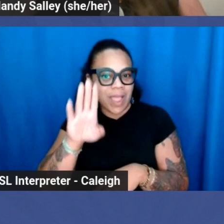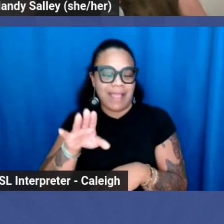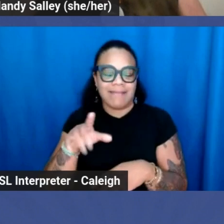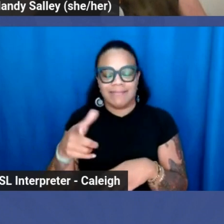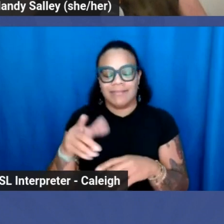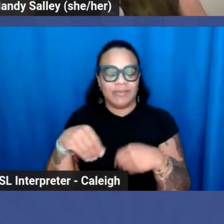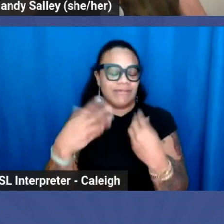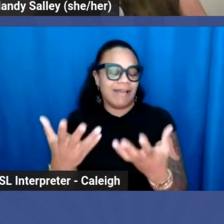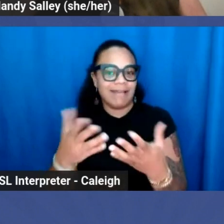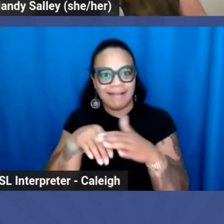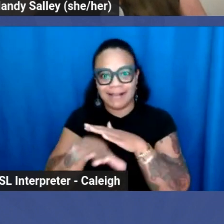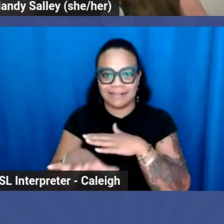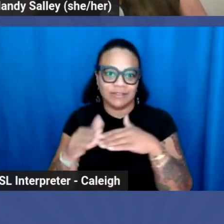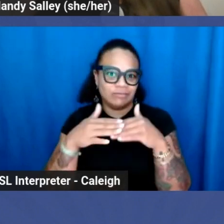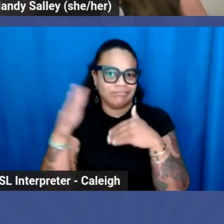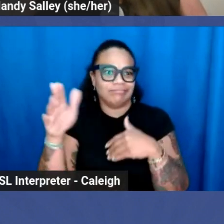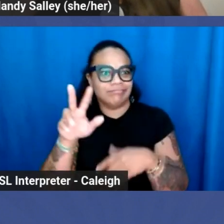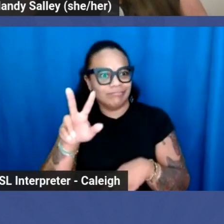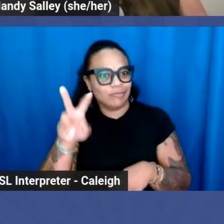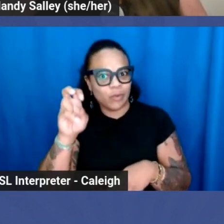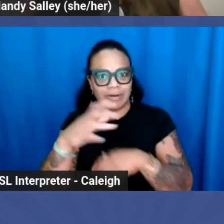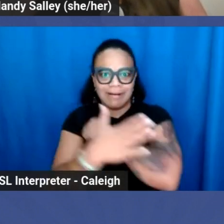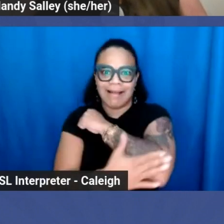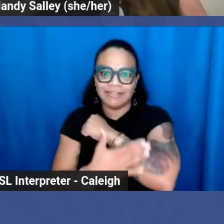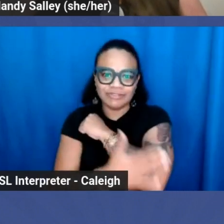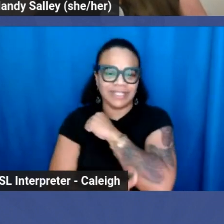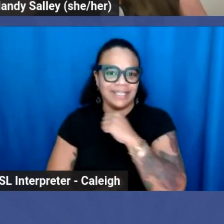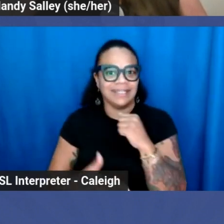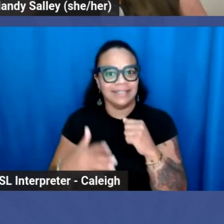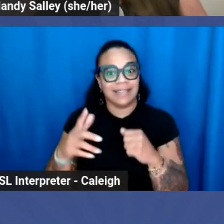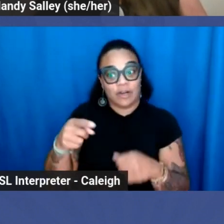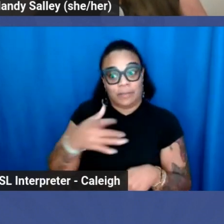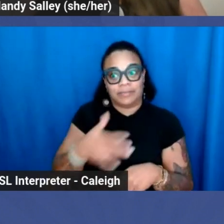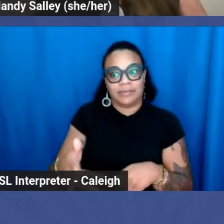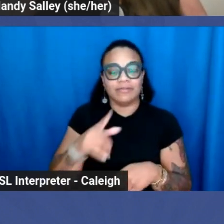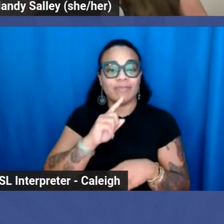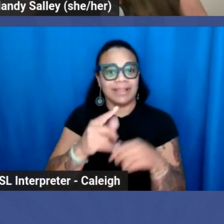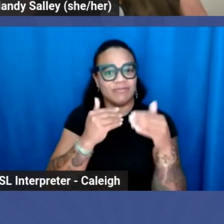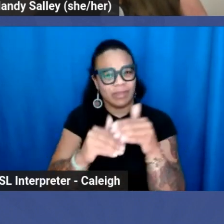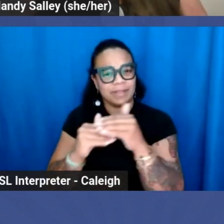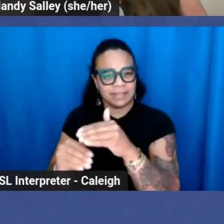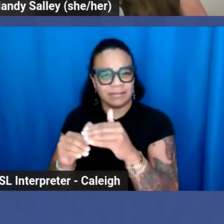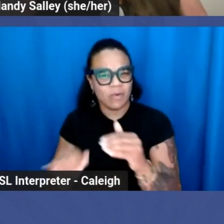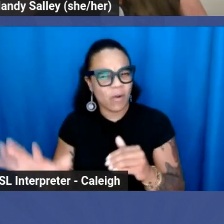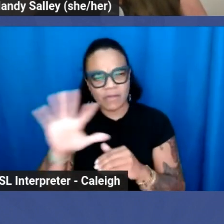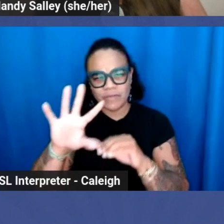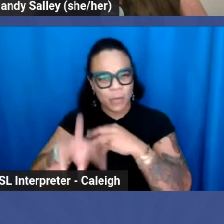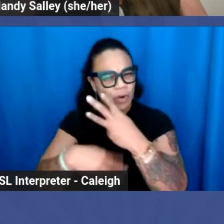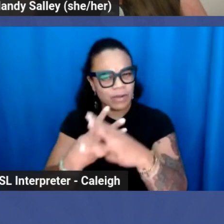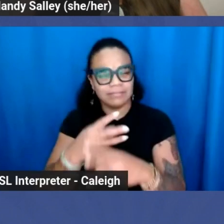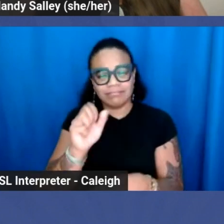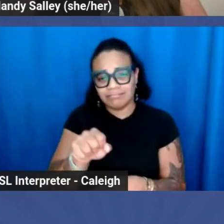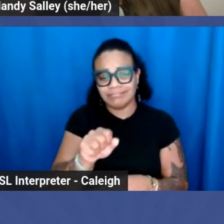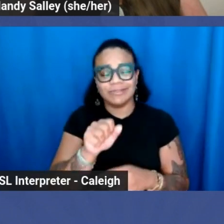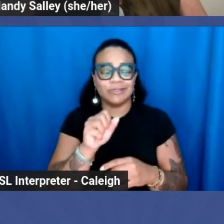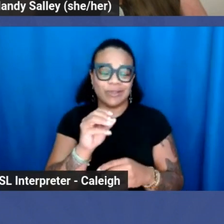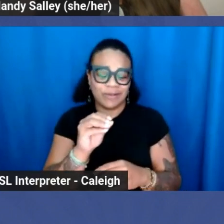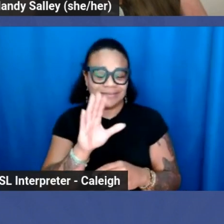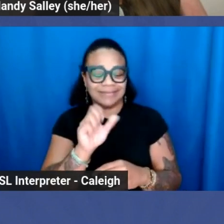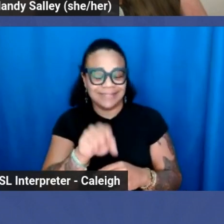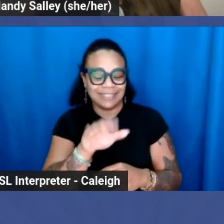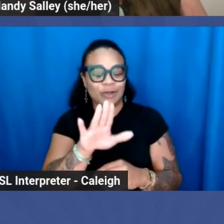than 200 countries that are very, very restricted throughout the world. So yes, to your point, it's not, even though